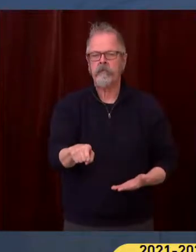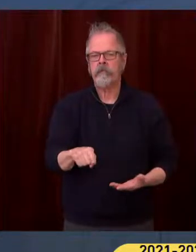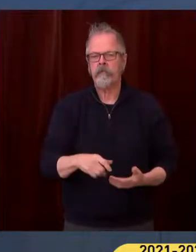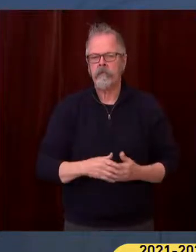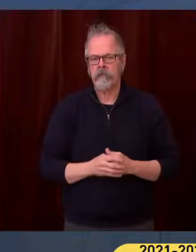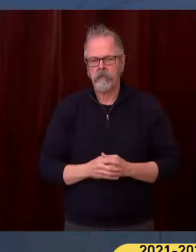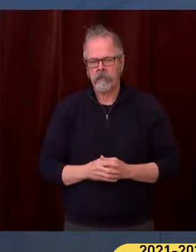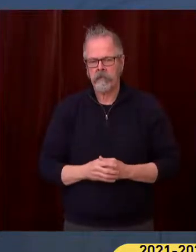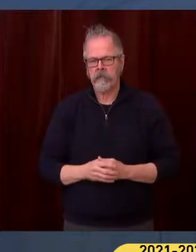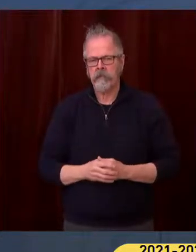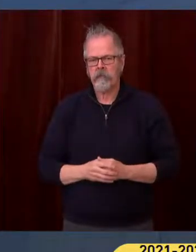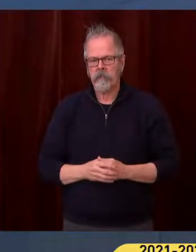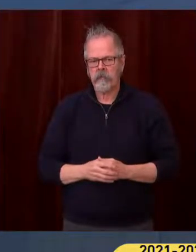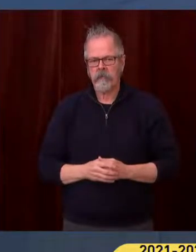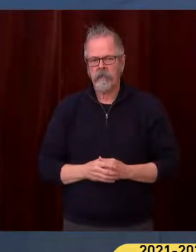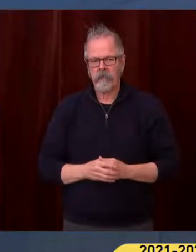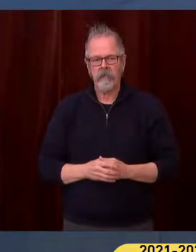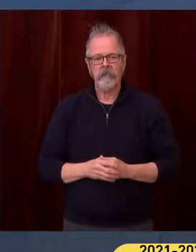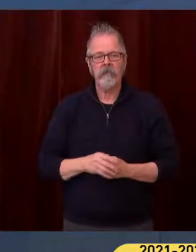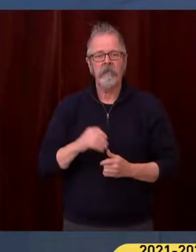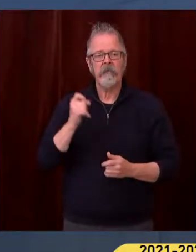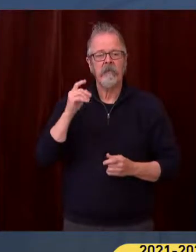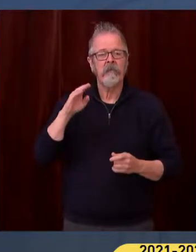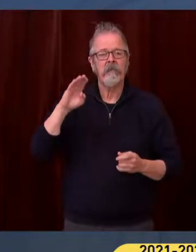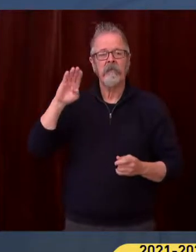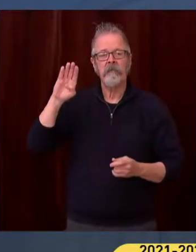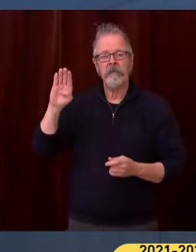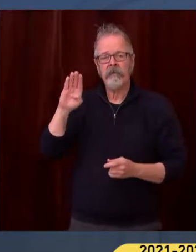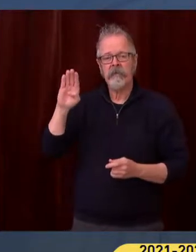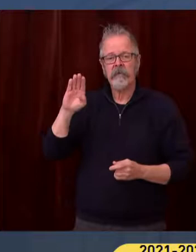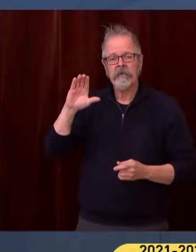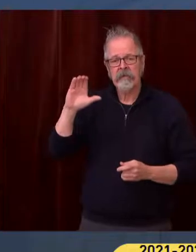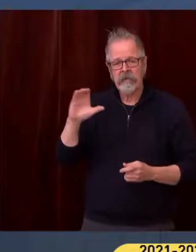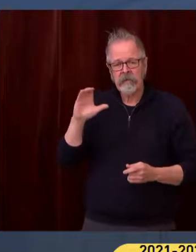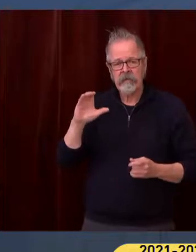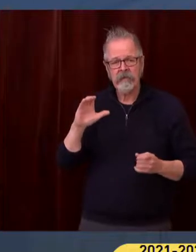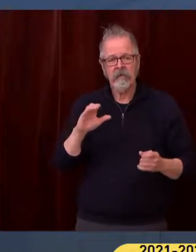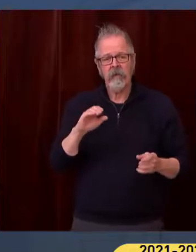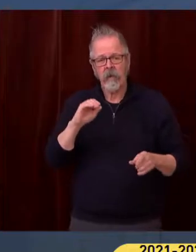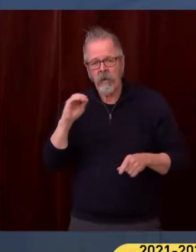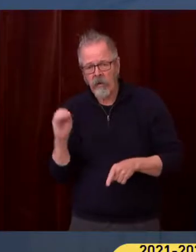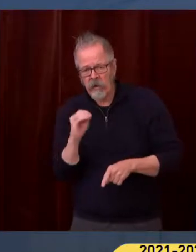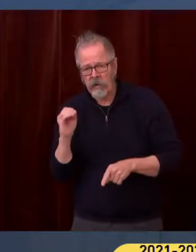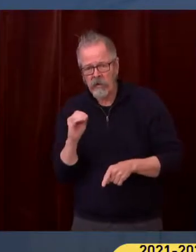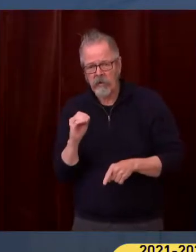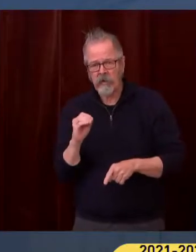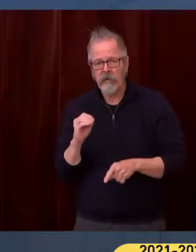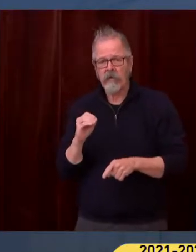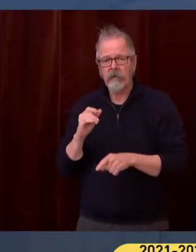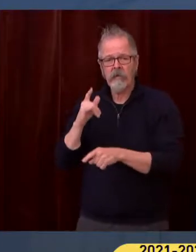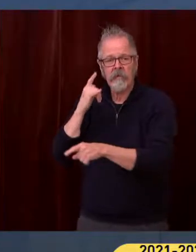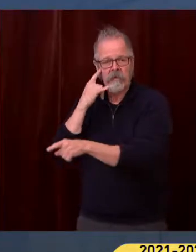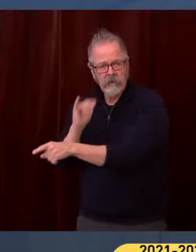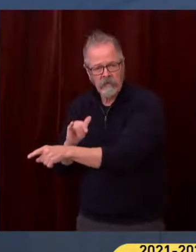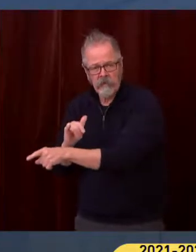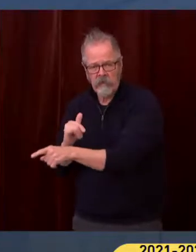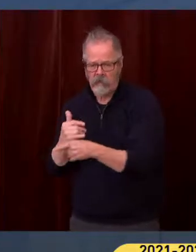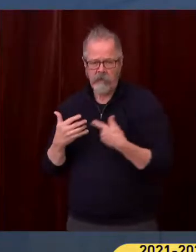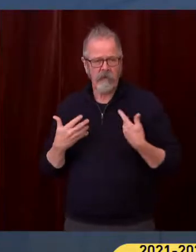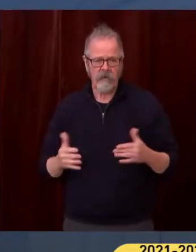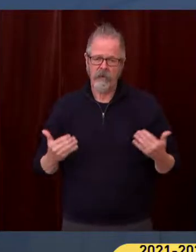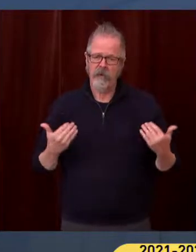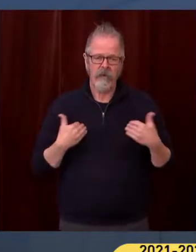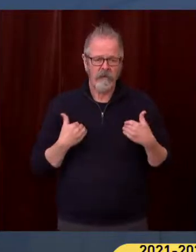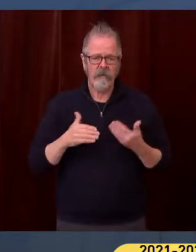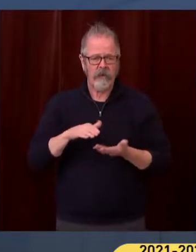of British Columbia, Oregon and California is a clean fuel standard, which requires that the producers of transportation